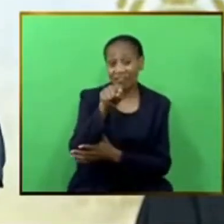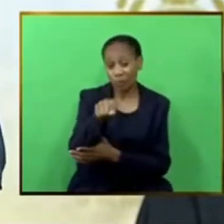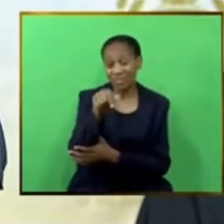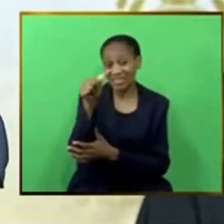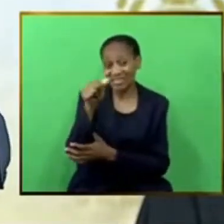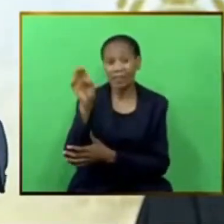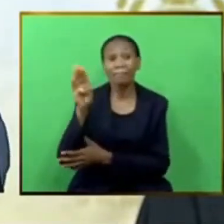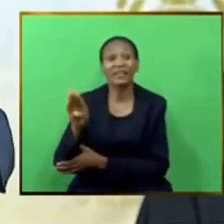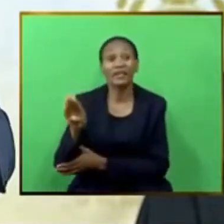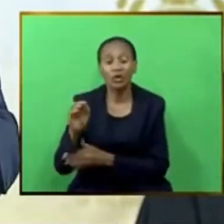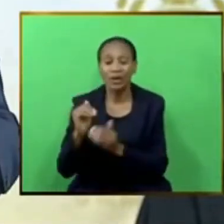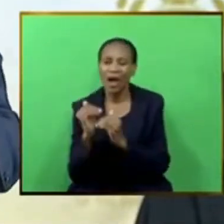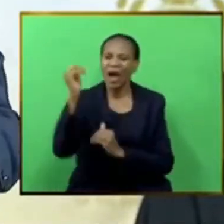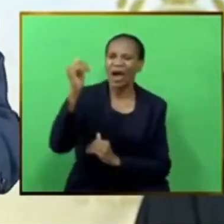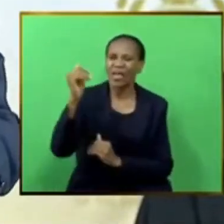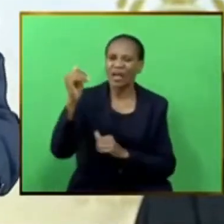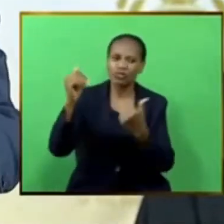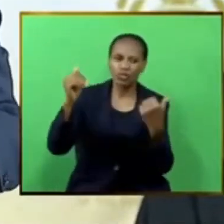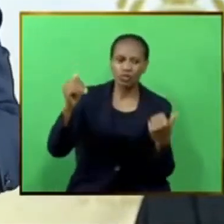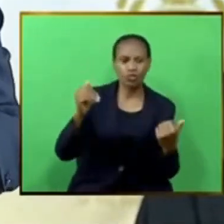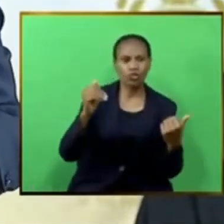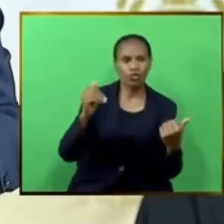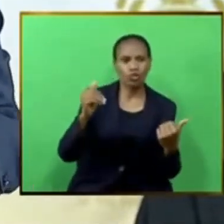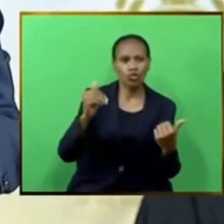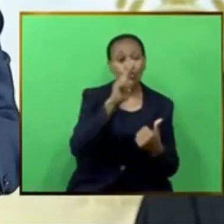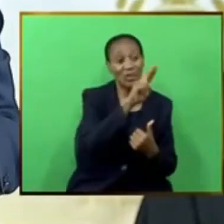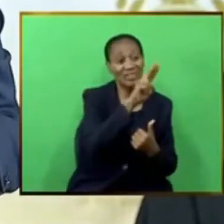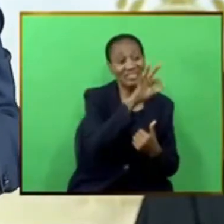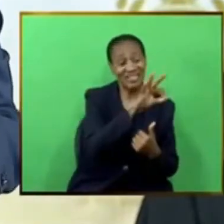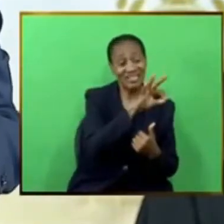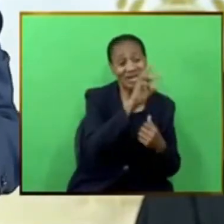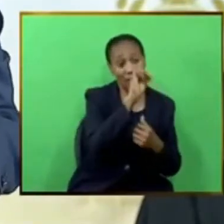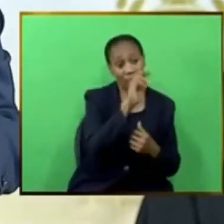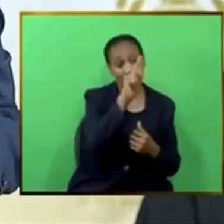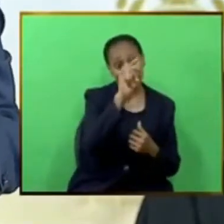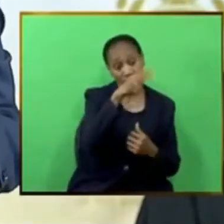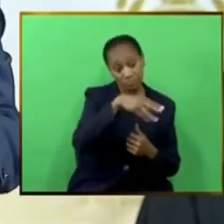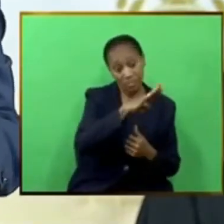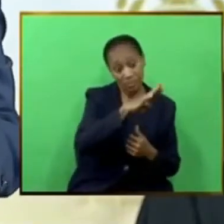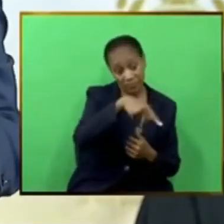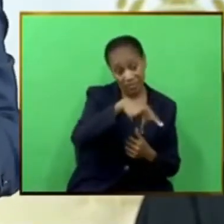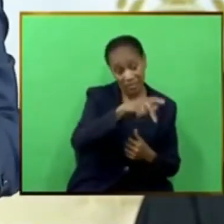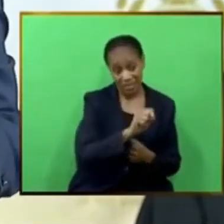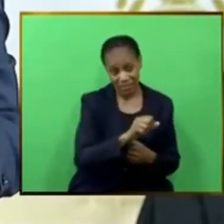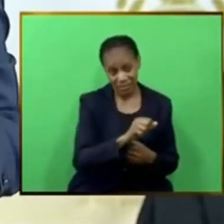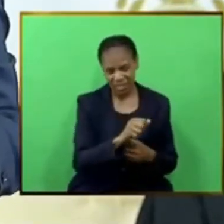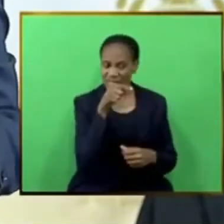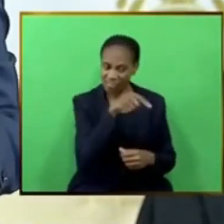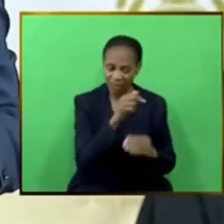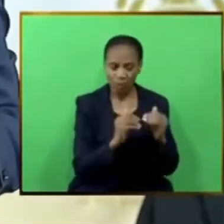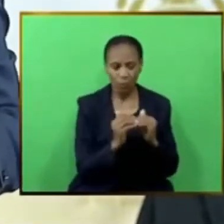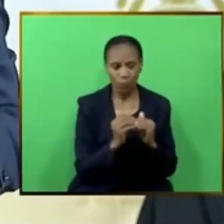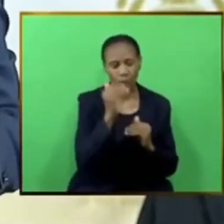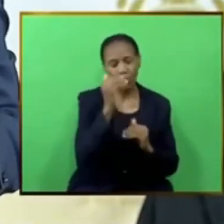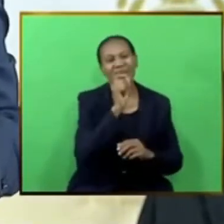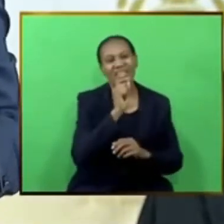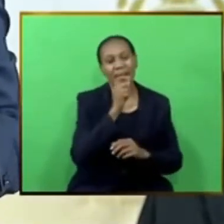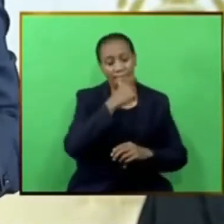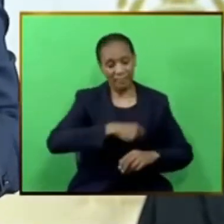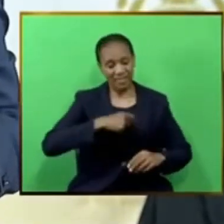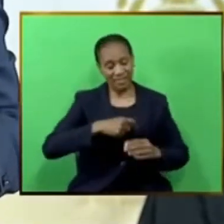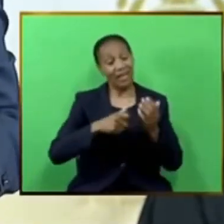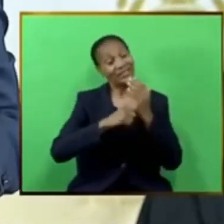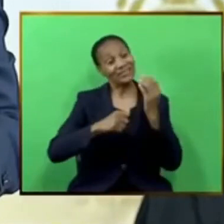45.6 billion higher than the 2023 medium-term budget policy estimates, which increased personal income tax